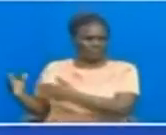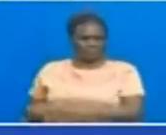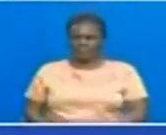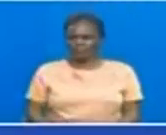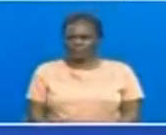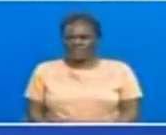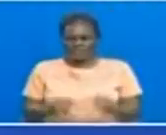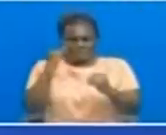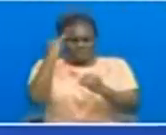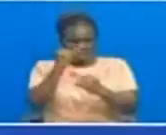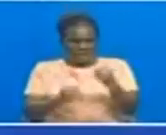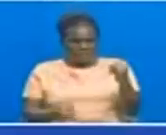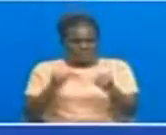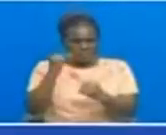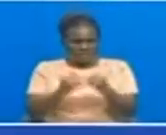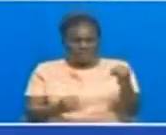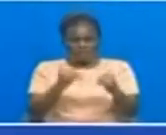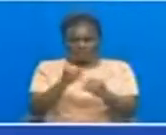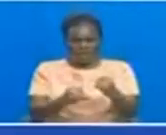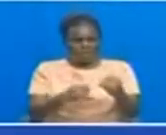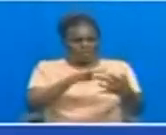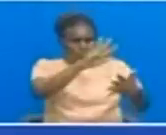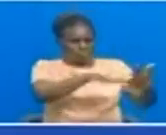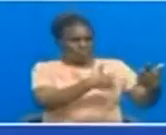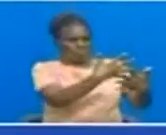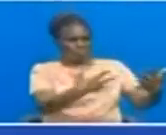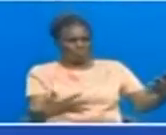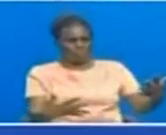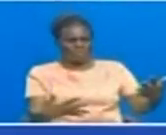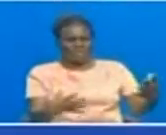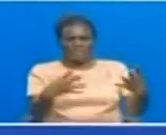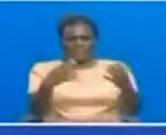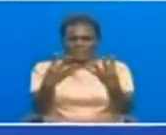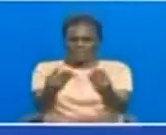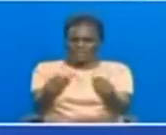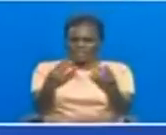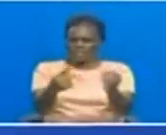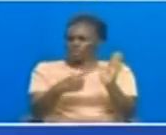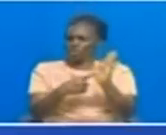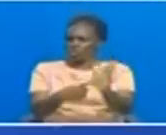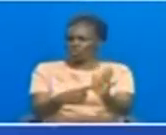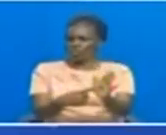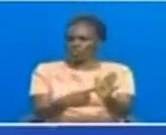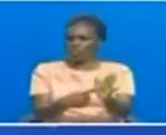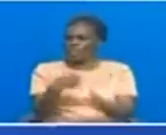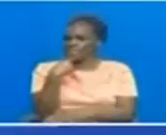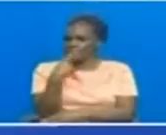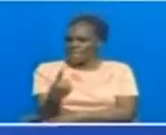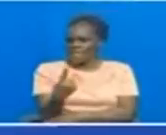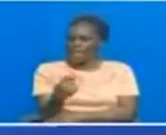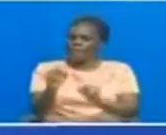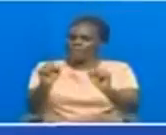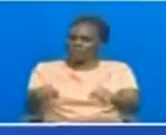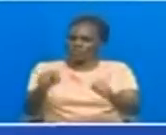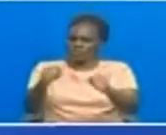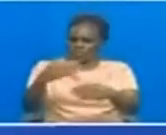is the final kind of like tabulation. It is a tabulation. It's a very simple system. Mm-hmm. We are just trying to demonstrate the demo. we are saying we can